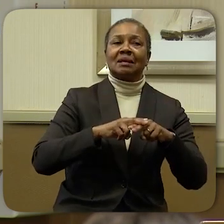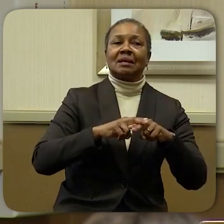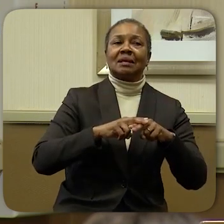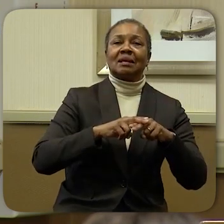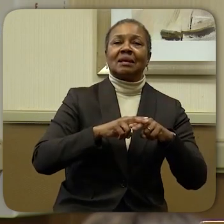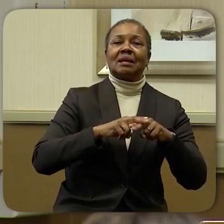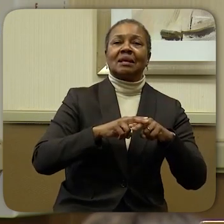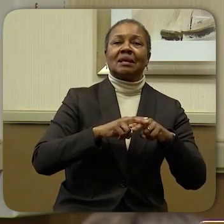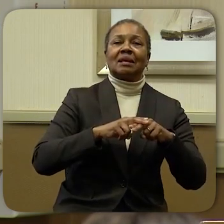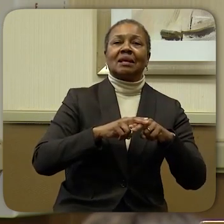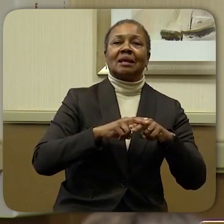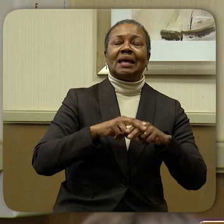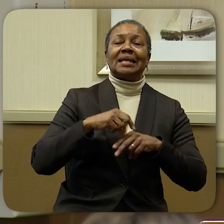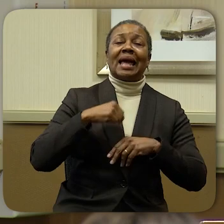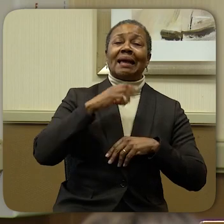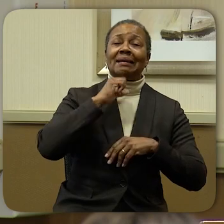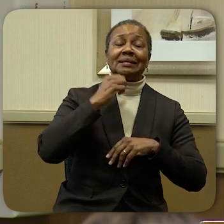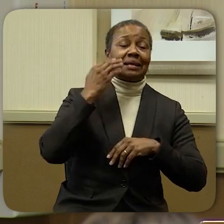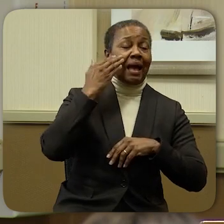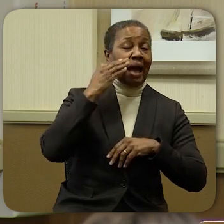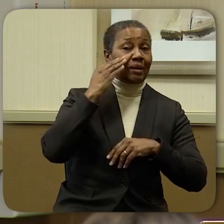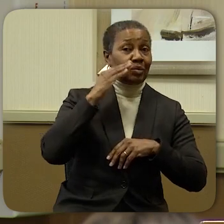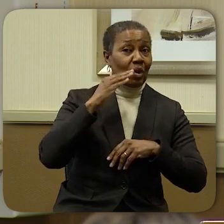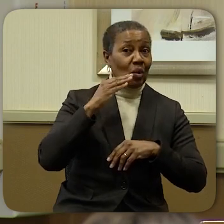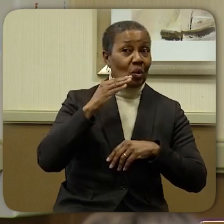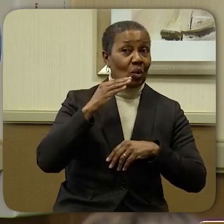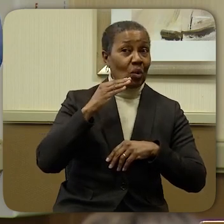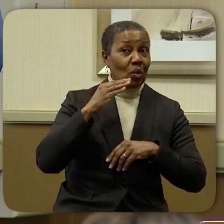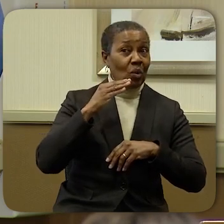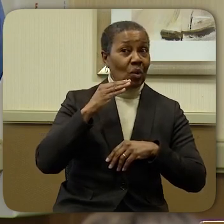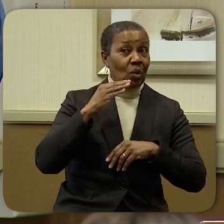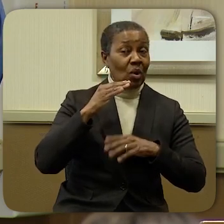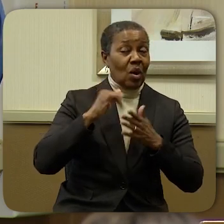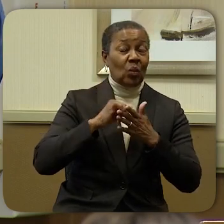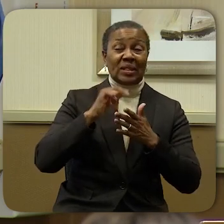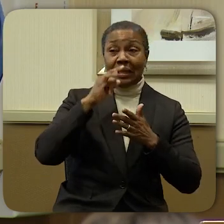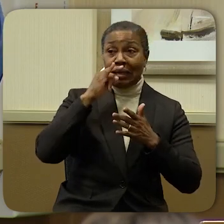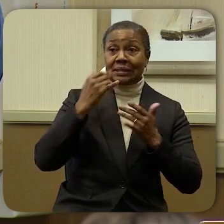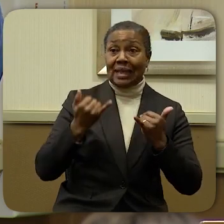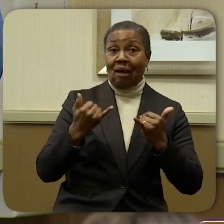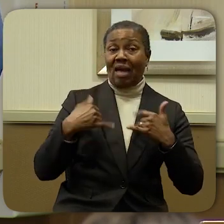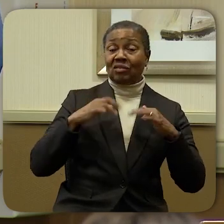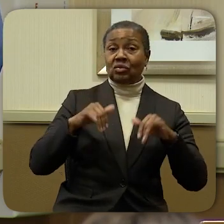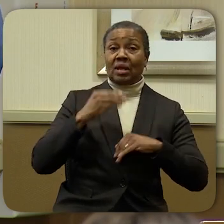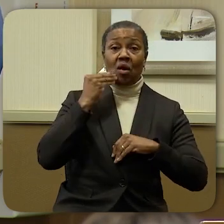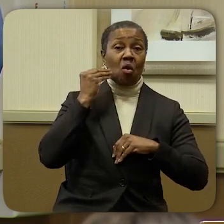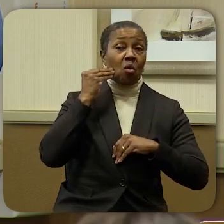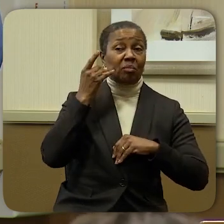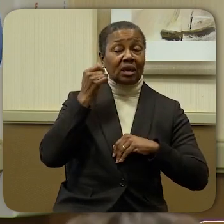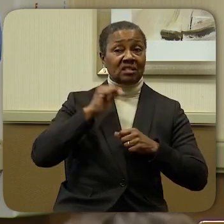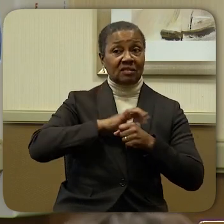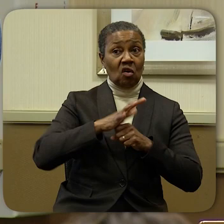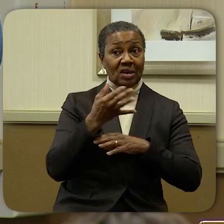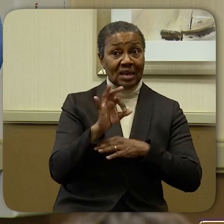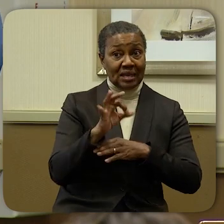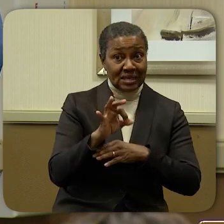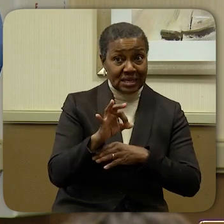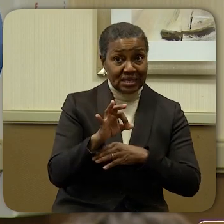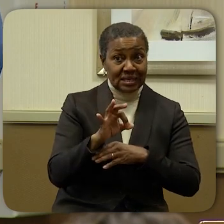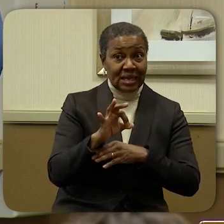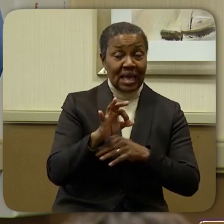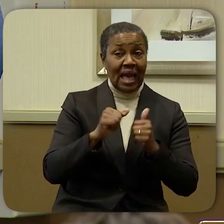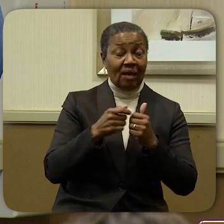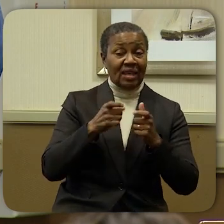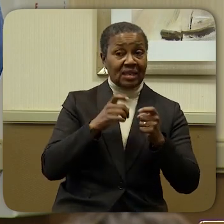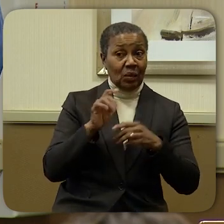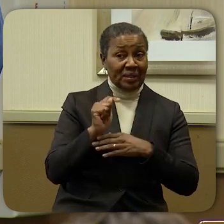guess, I don't know, like you said, maybe with them being at home and all that, but like it's being able to then deal with it, because